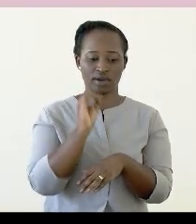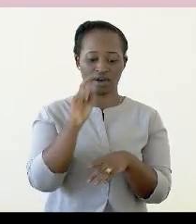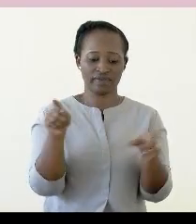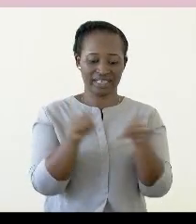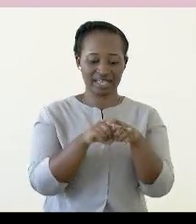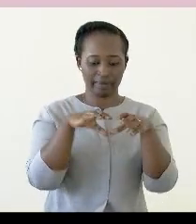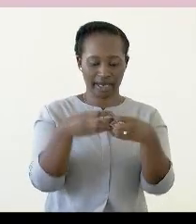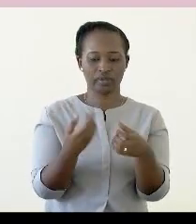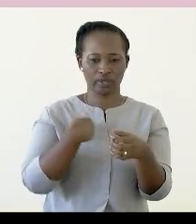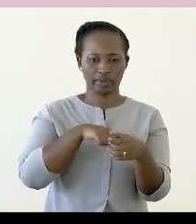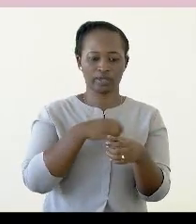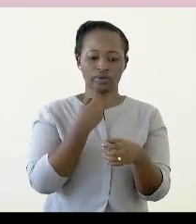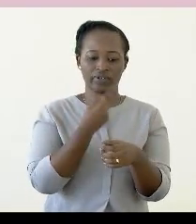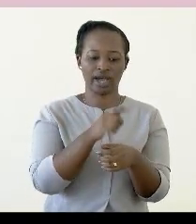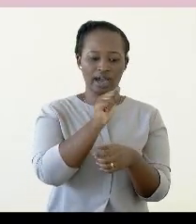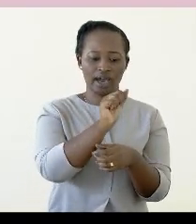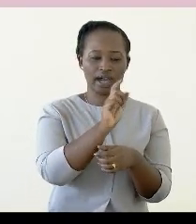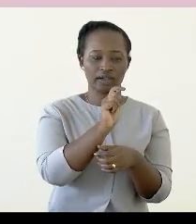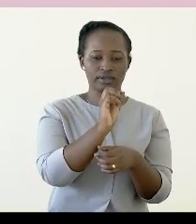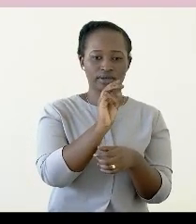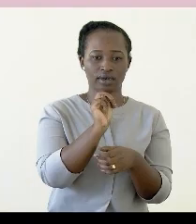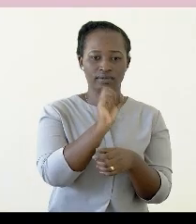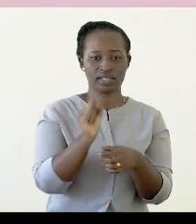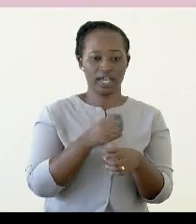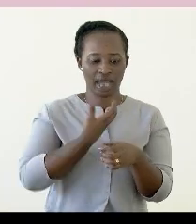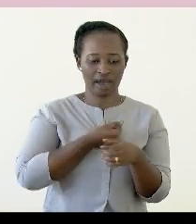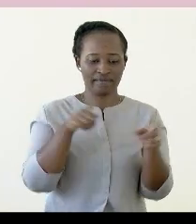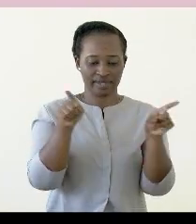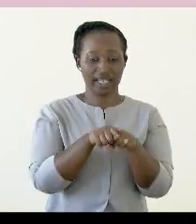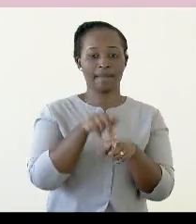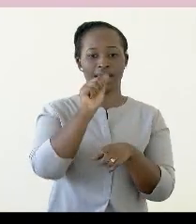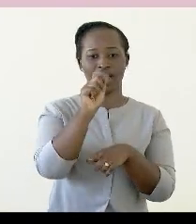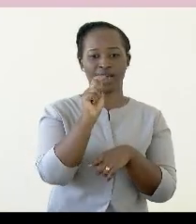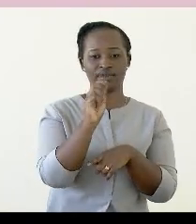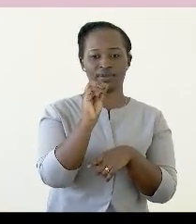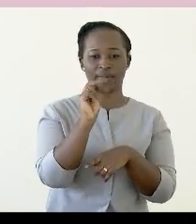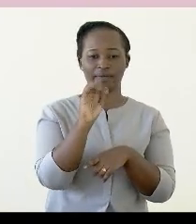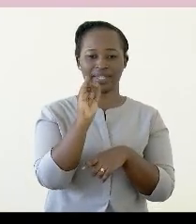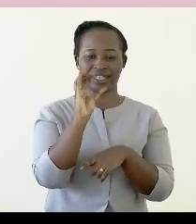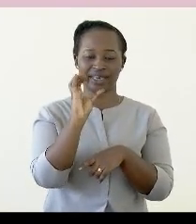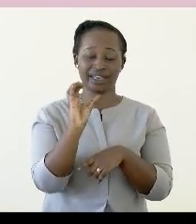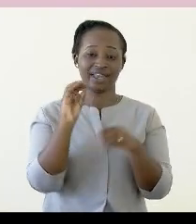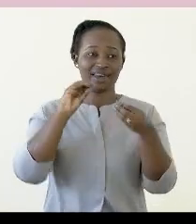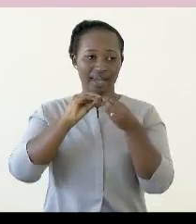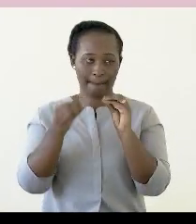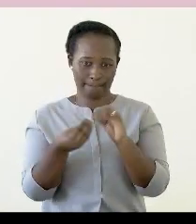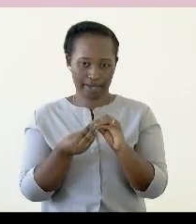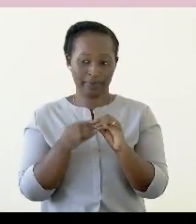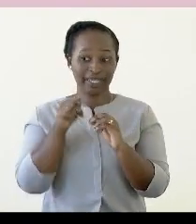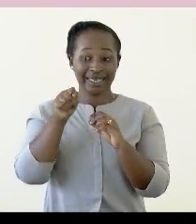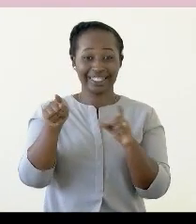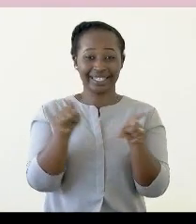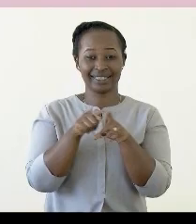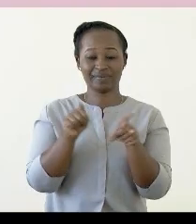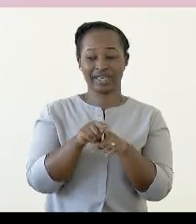same atomic number. Remember, we said that the atomic number is like the ID